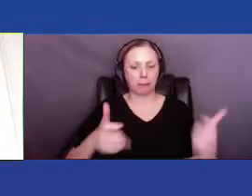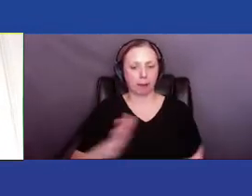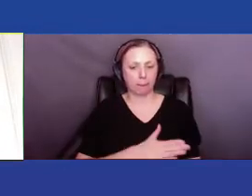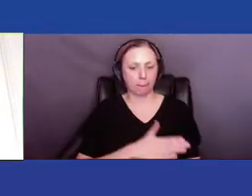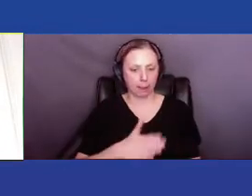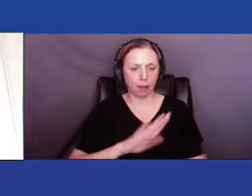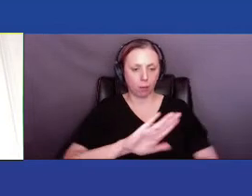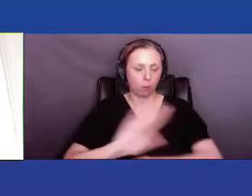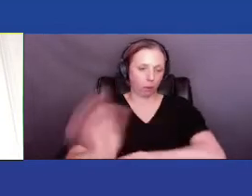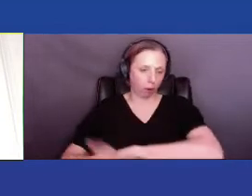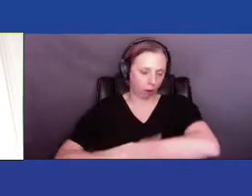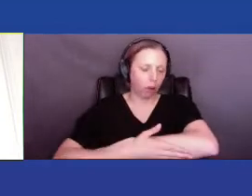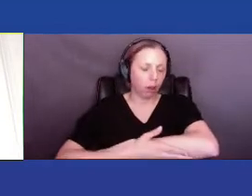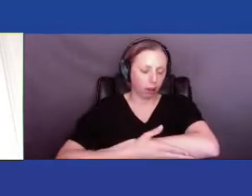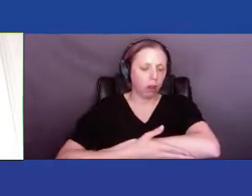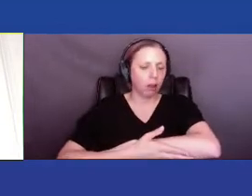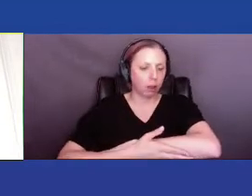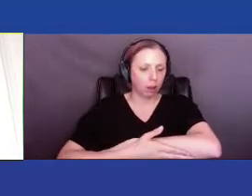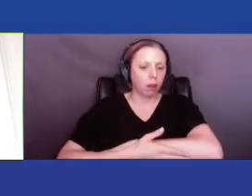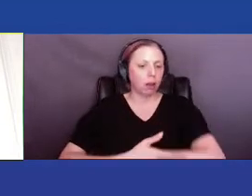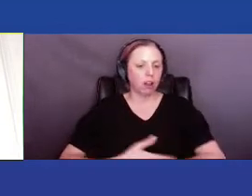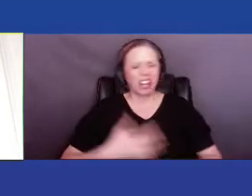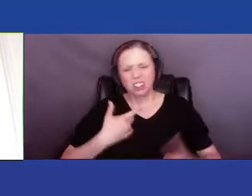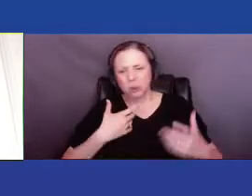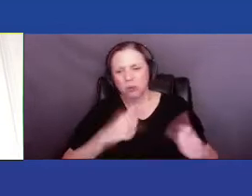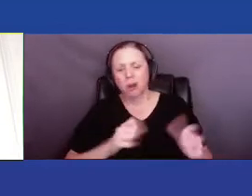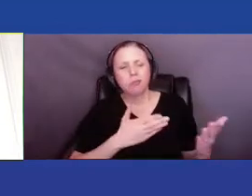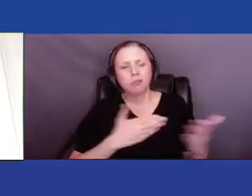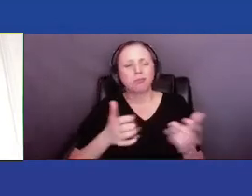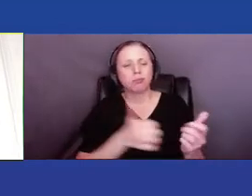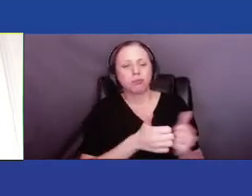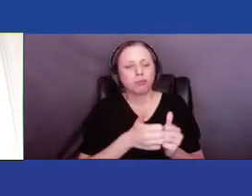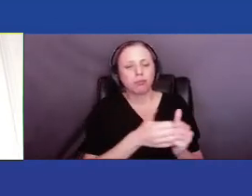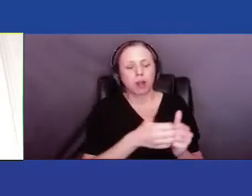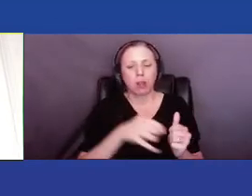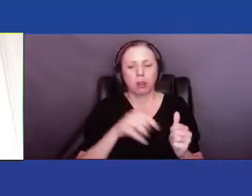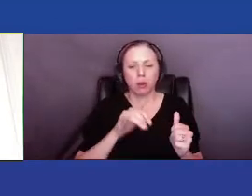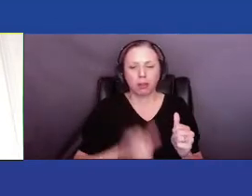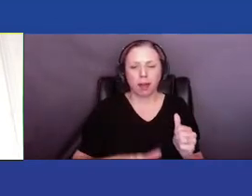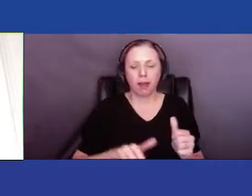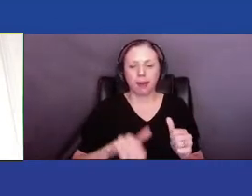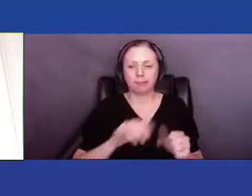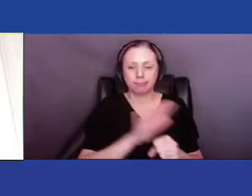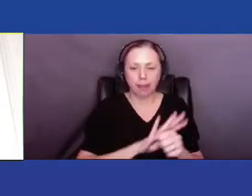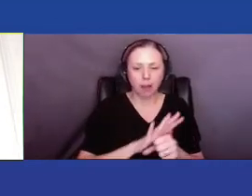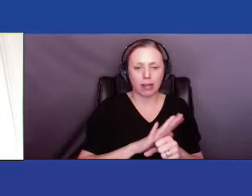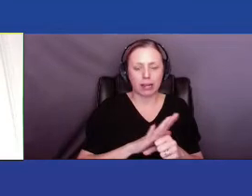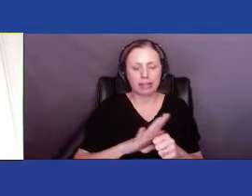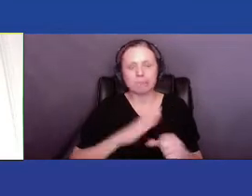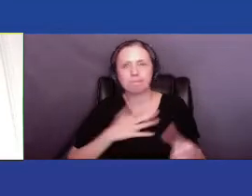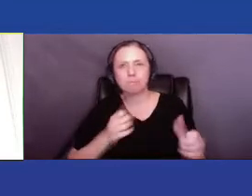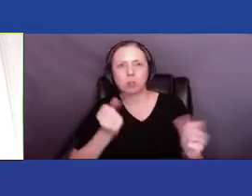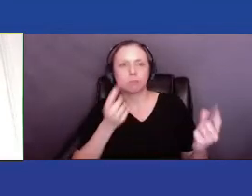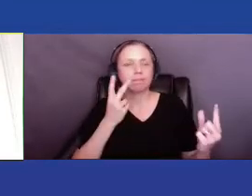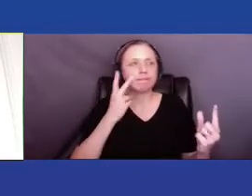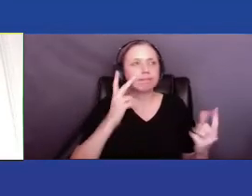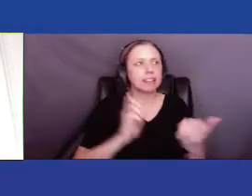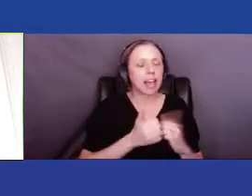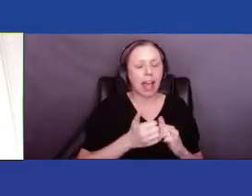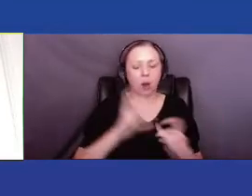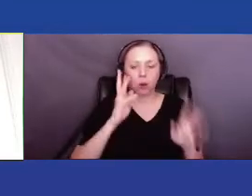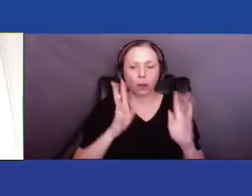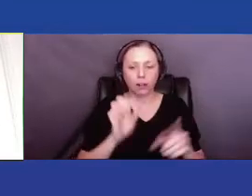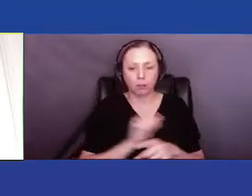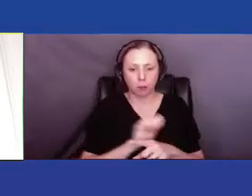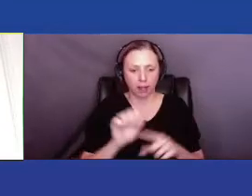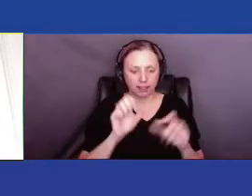overnight, and just trying to bring together these geographies and see the ways in which our creative practice can illuminate